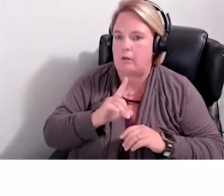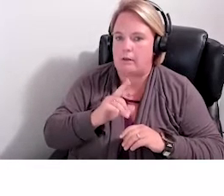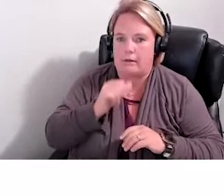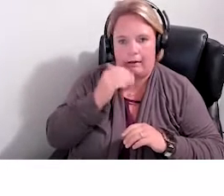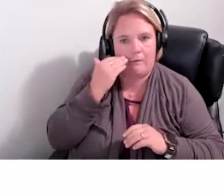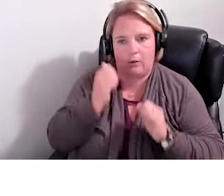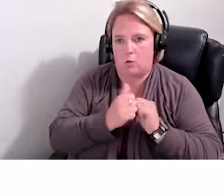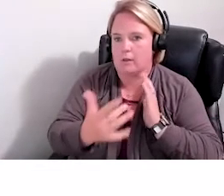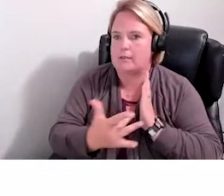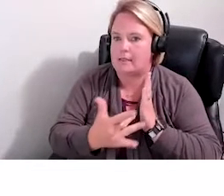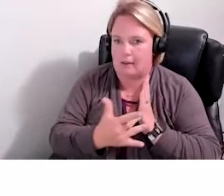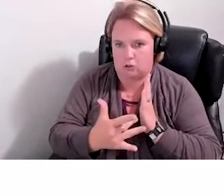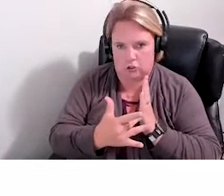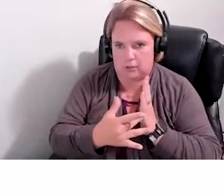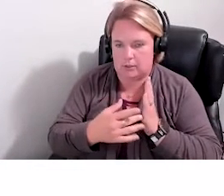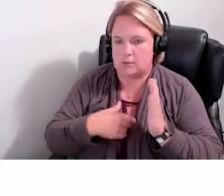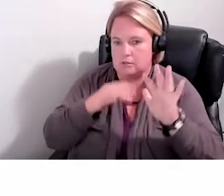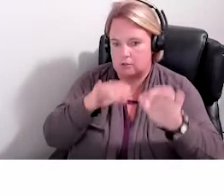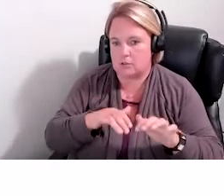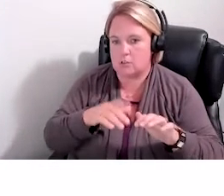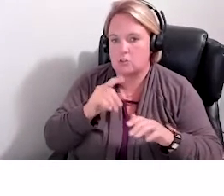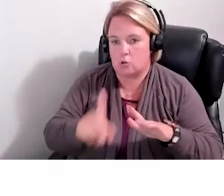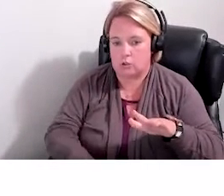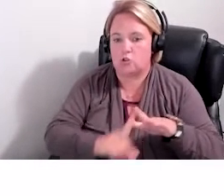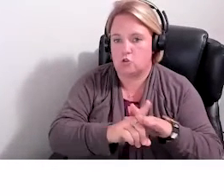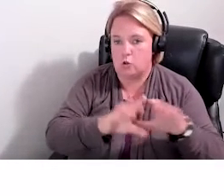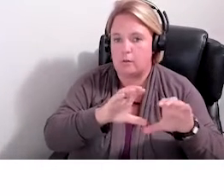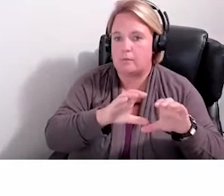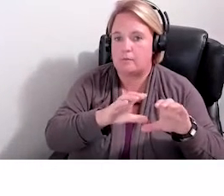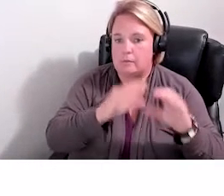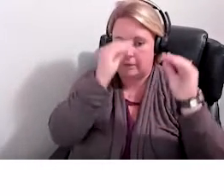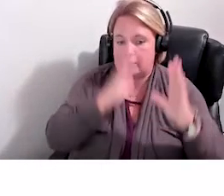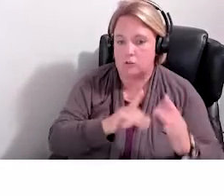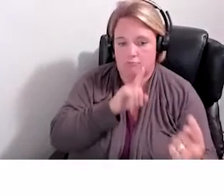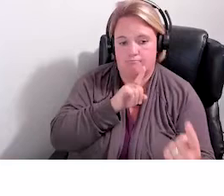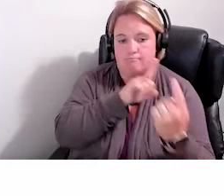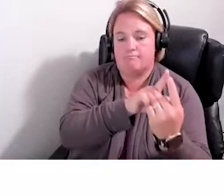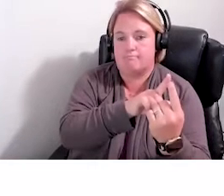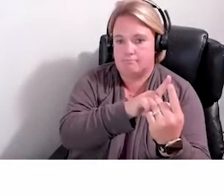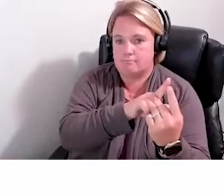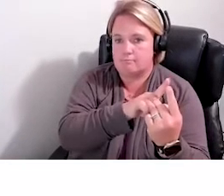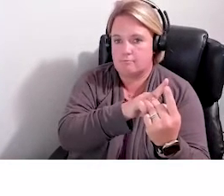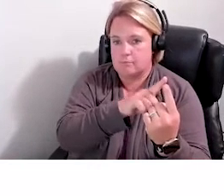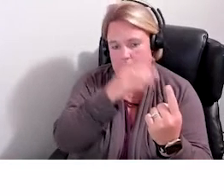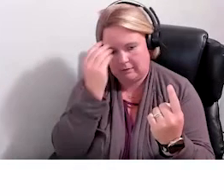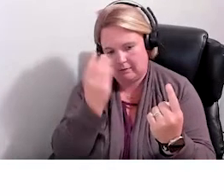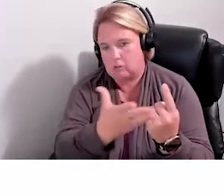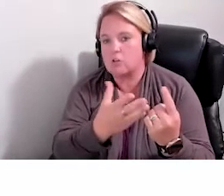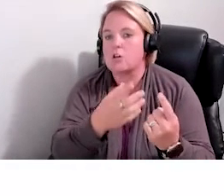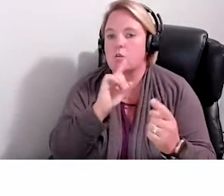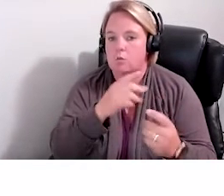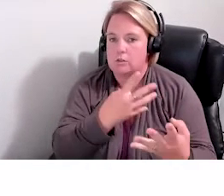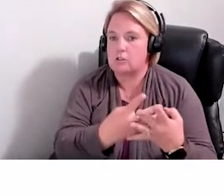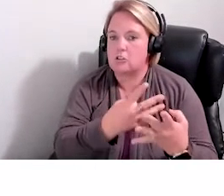technology. So he went and talked to his instructor, and he decided that he was going to disclose that he had been incarcerated for